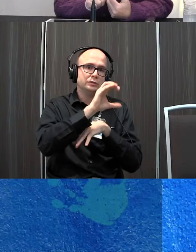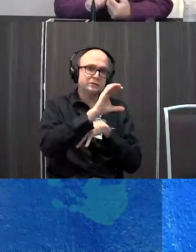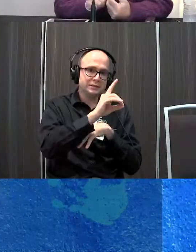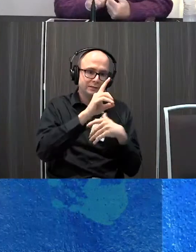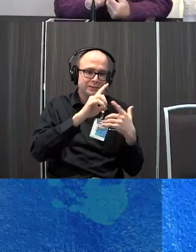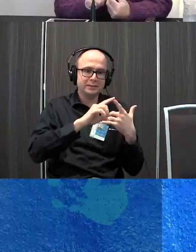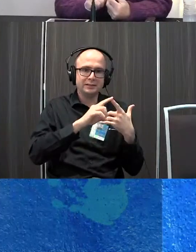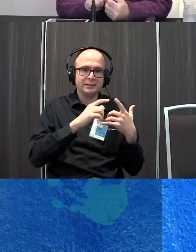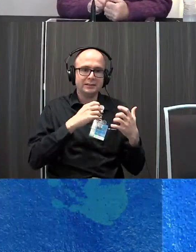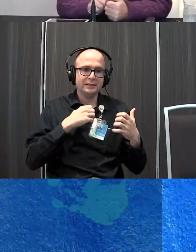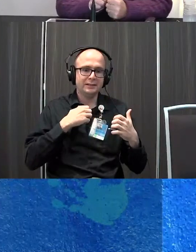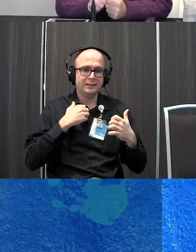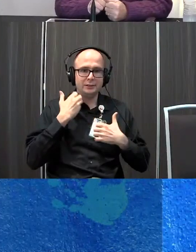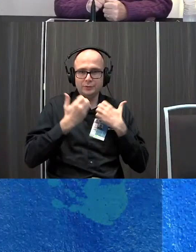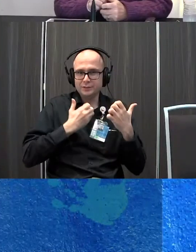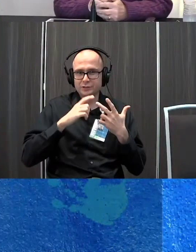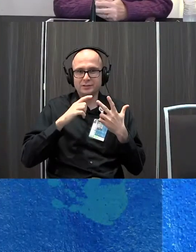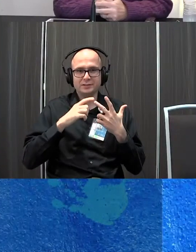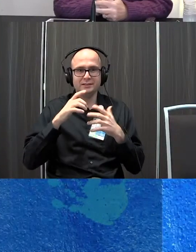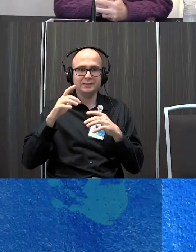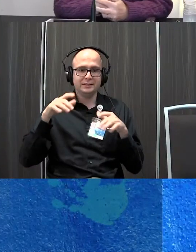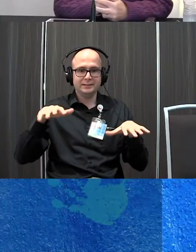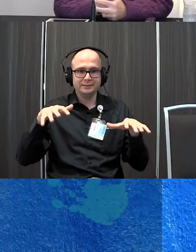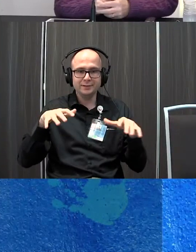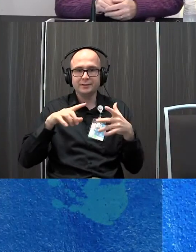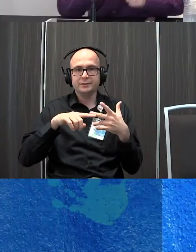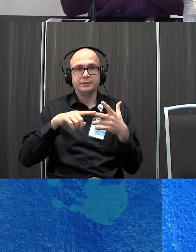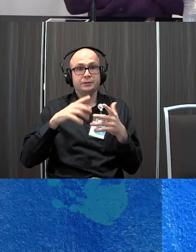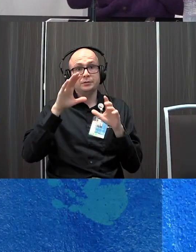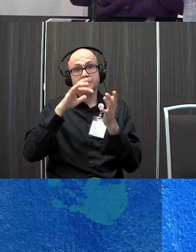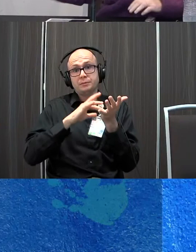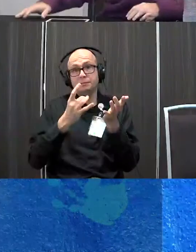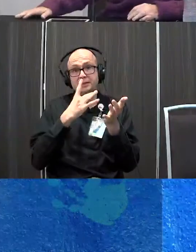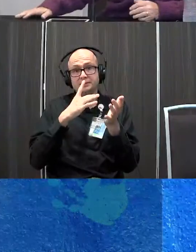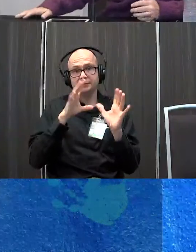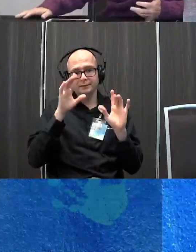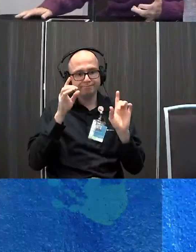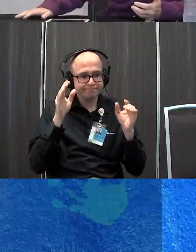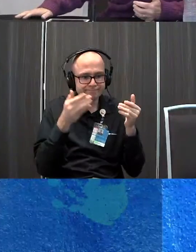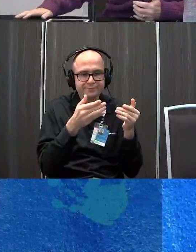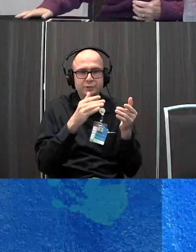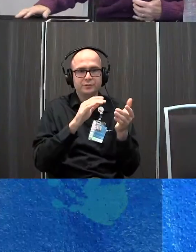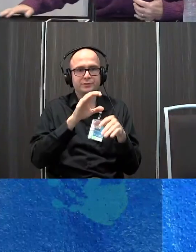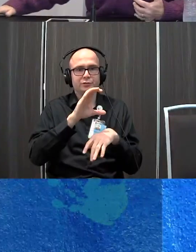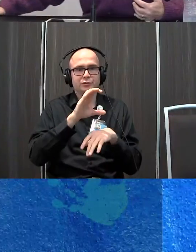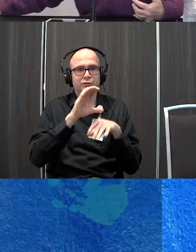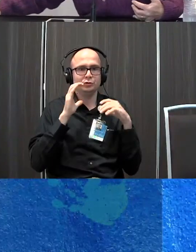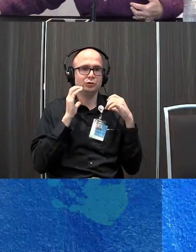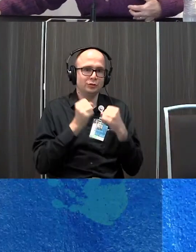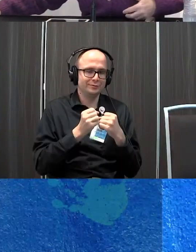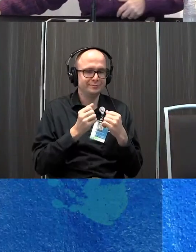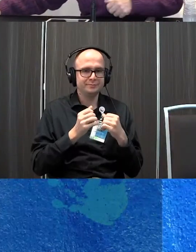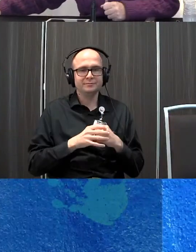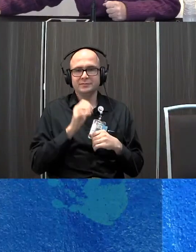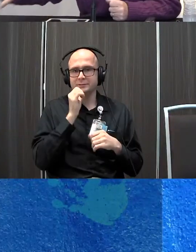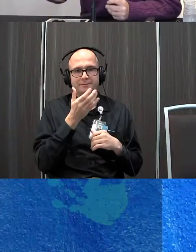aggression. So unfortunately, we don't have this these are the medicines that target charge. There is no such thing. And it's not